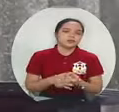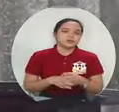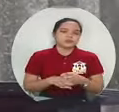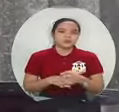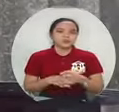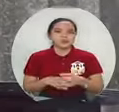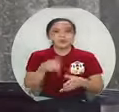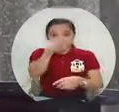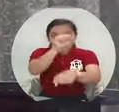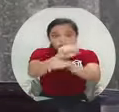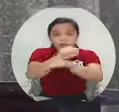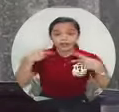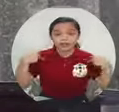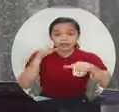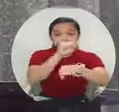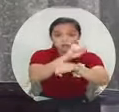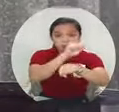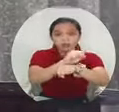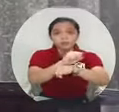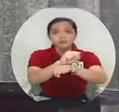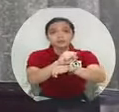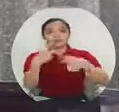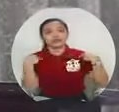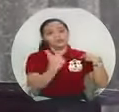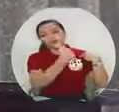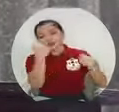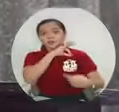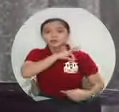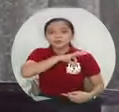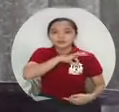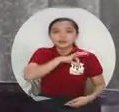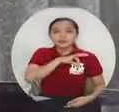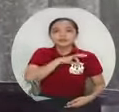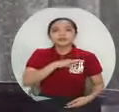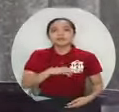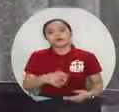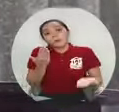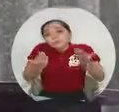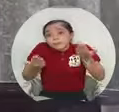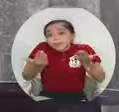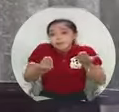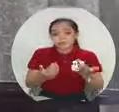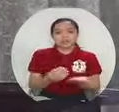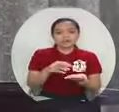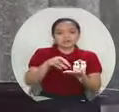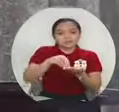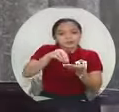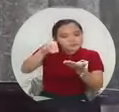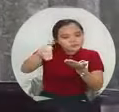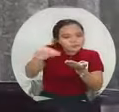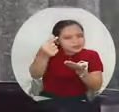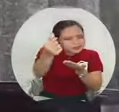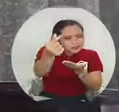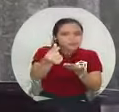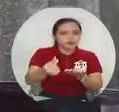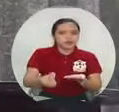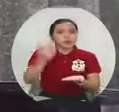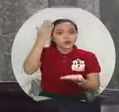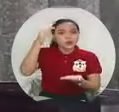a job or a source of income. Now she is receiving a little pension, being a